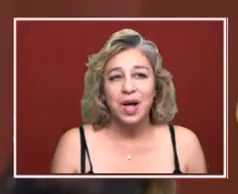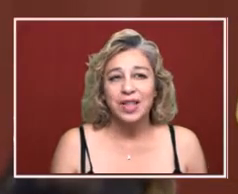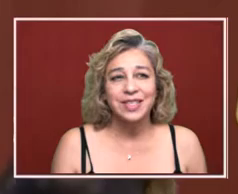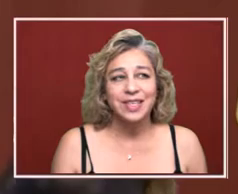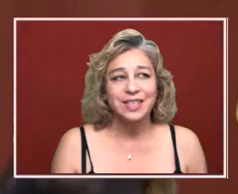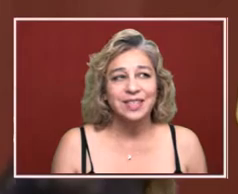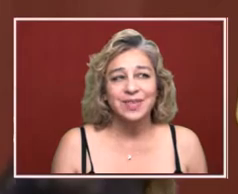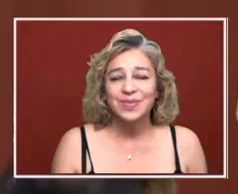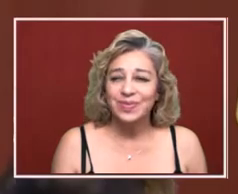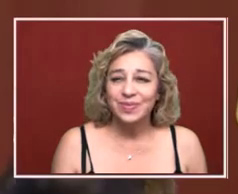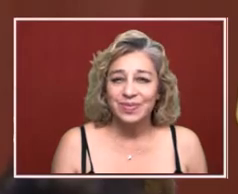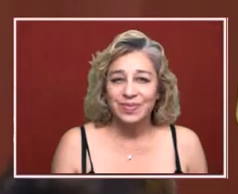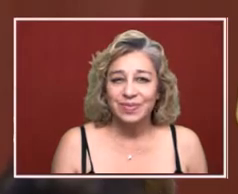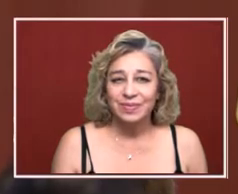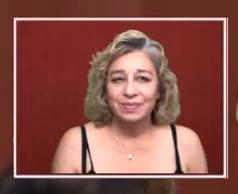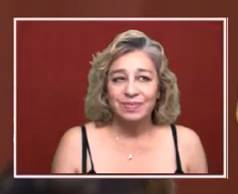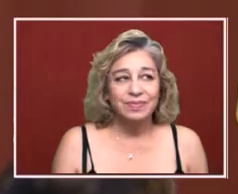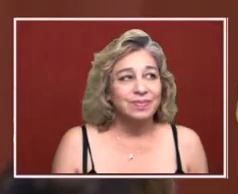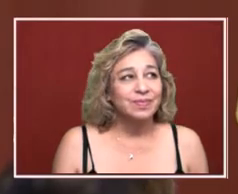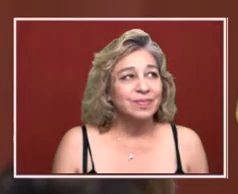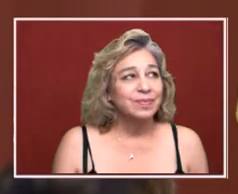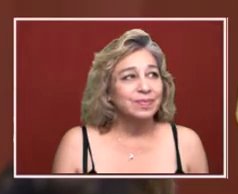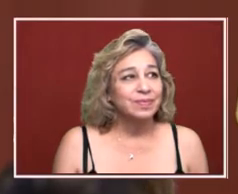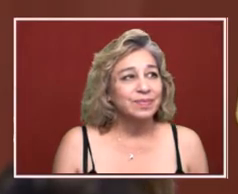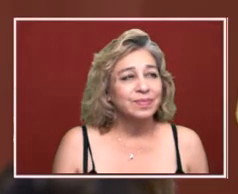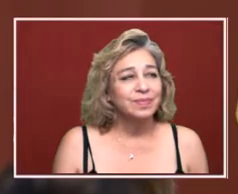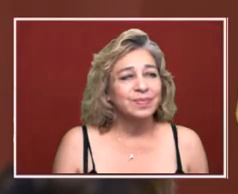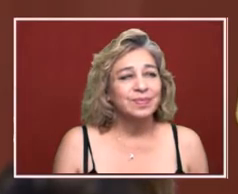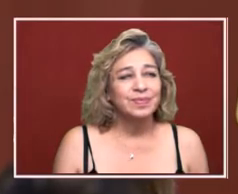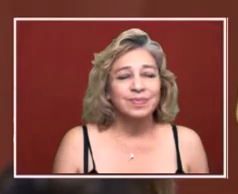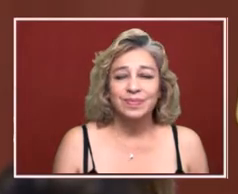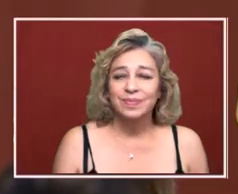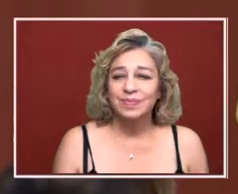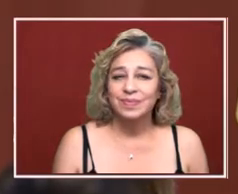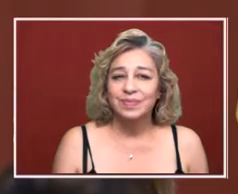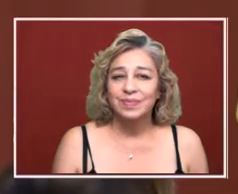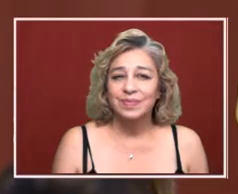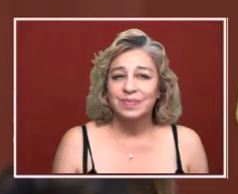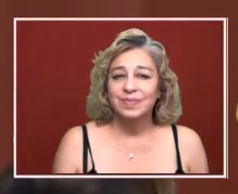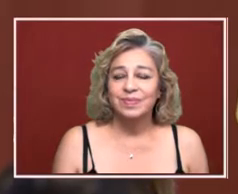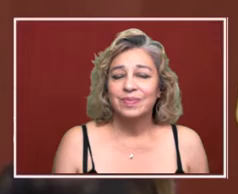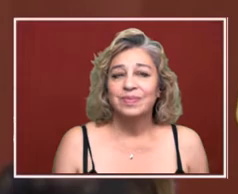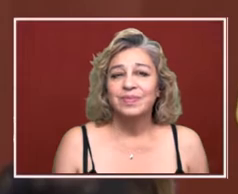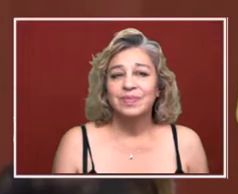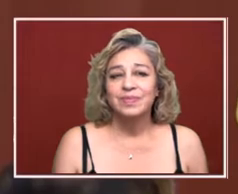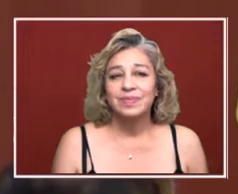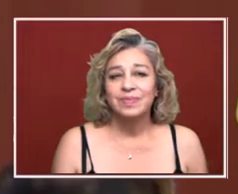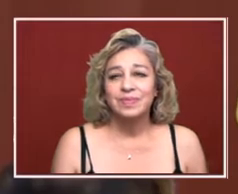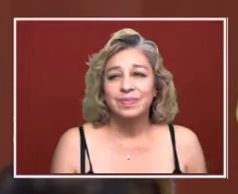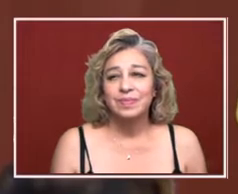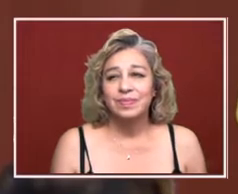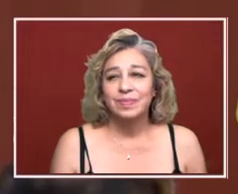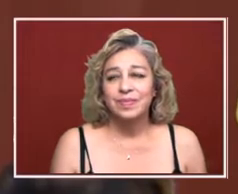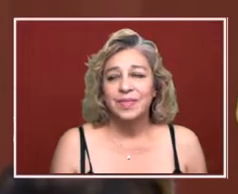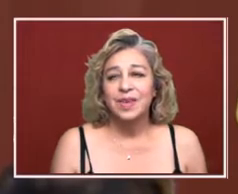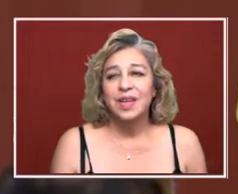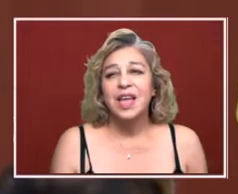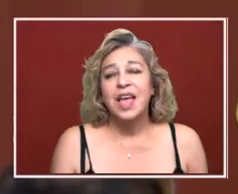internal politics. Y hemos también avanzado en política